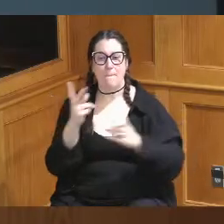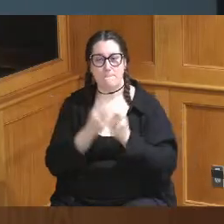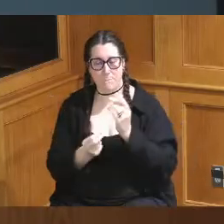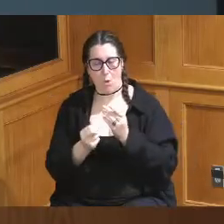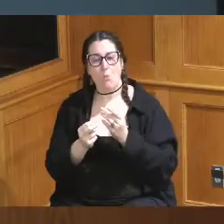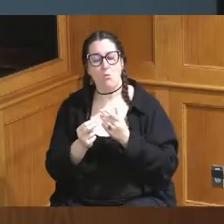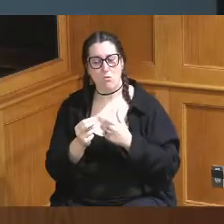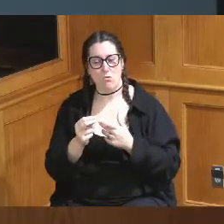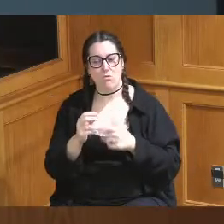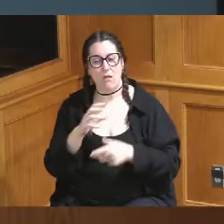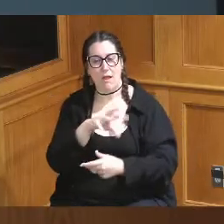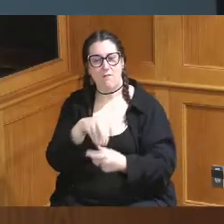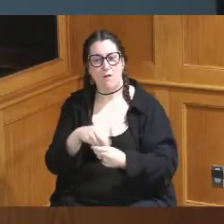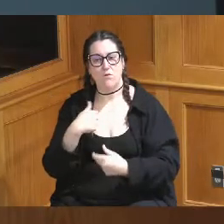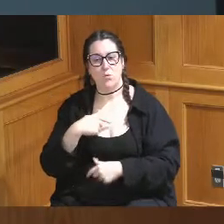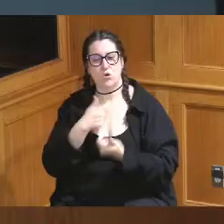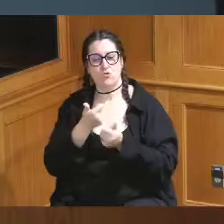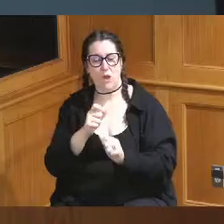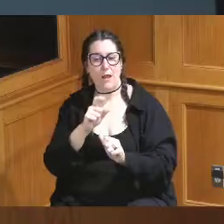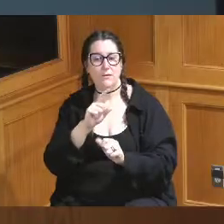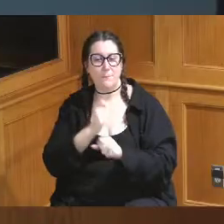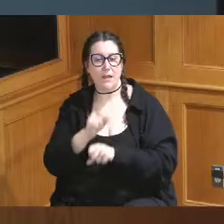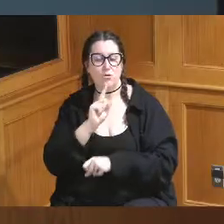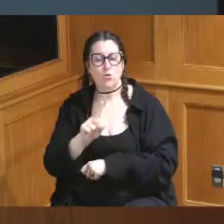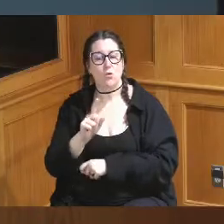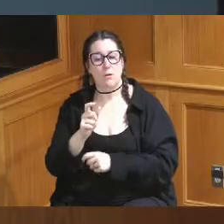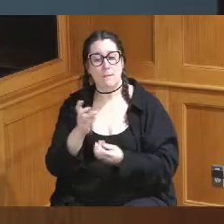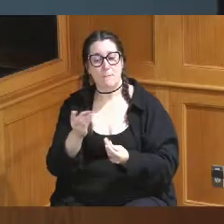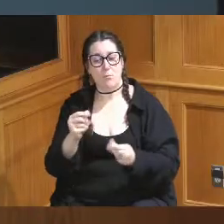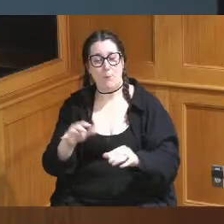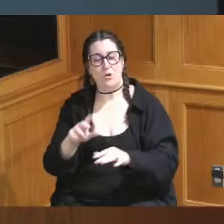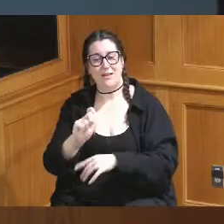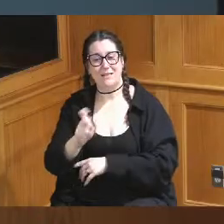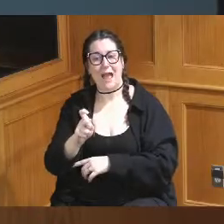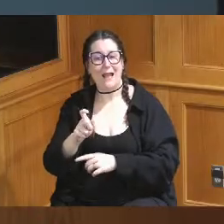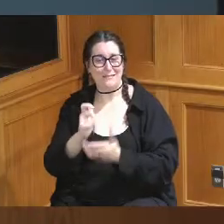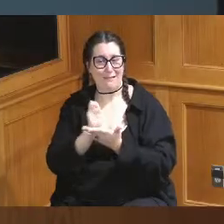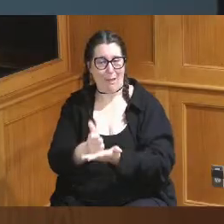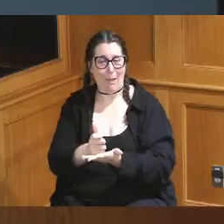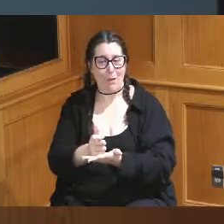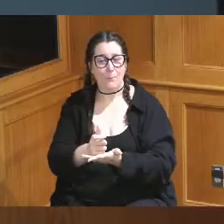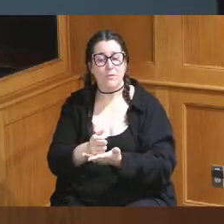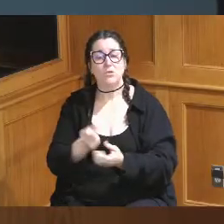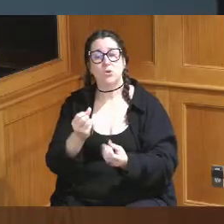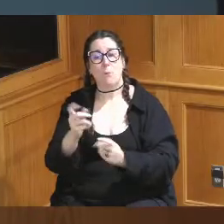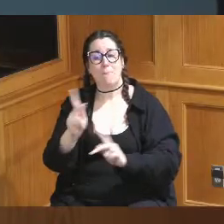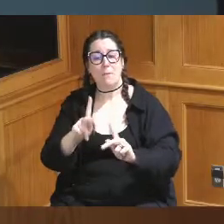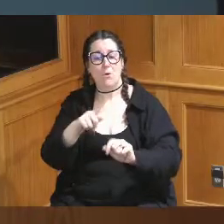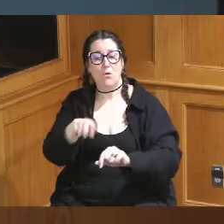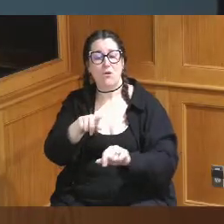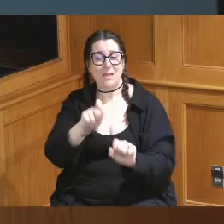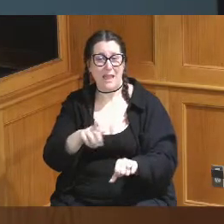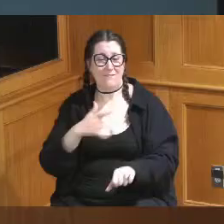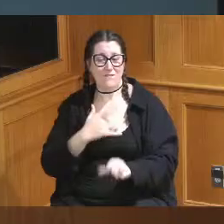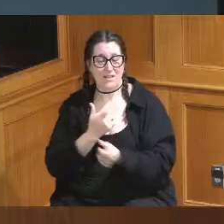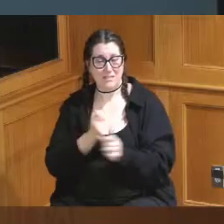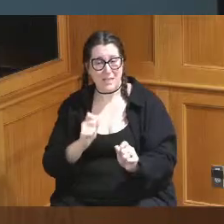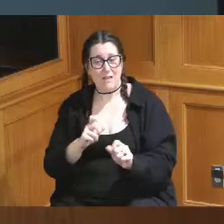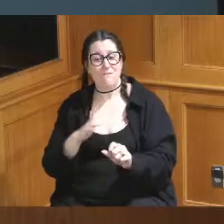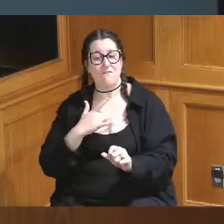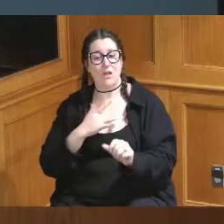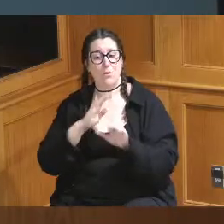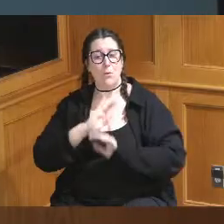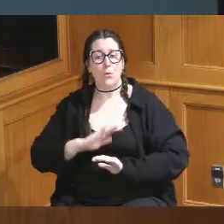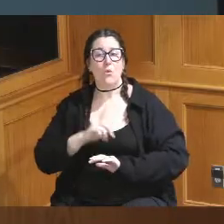make sure that people have property tax relief, keep people in their homes who feel that they are priced out and can no longer afford their